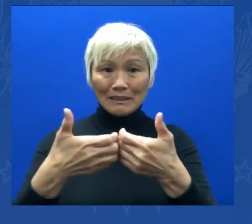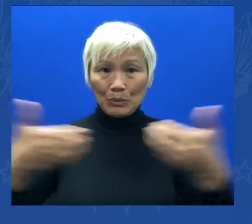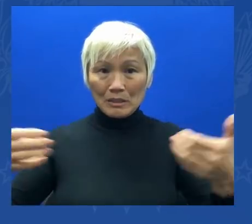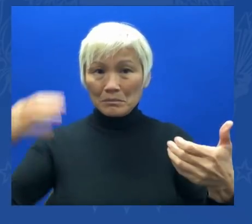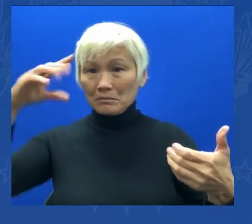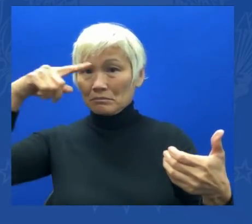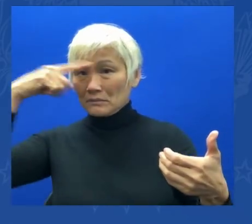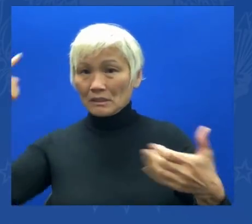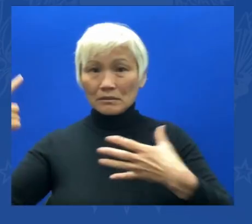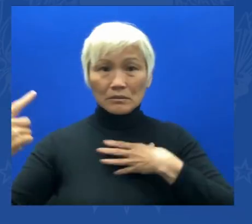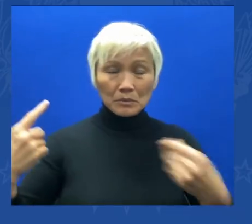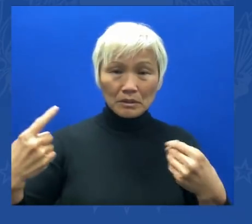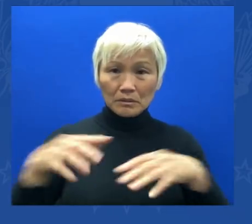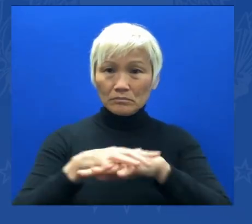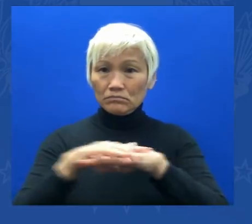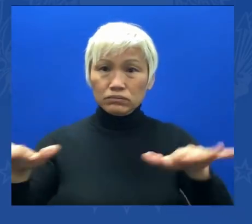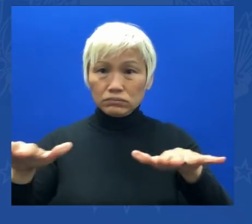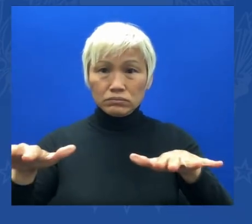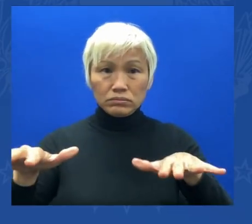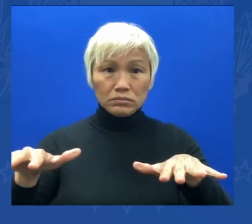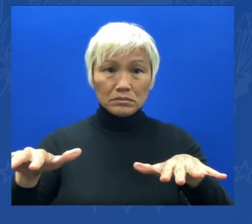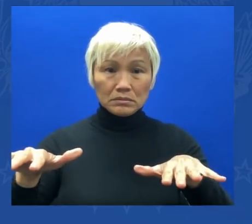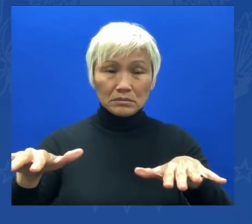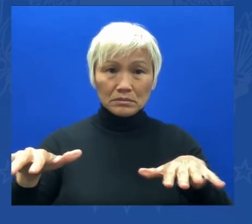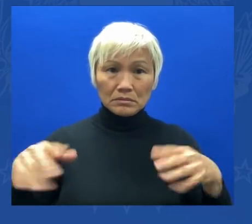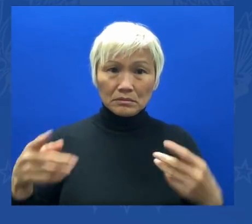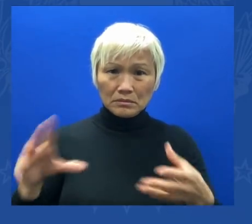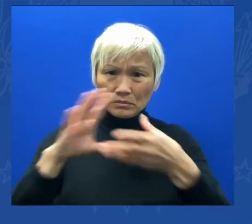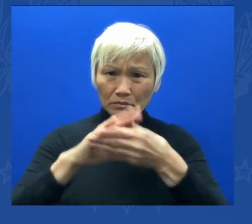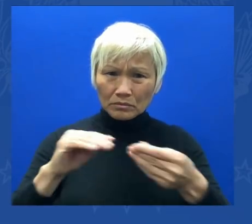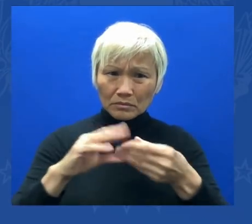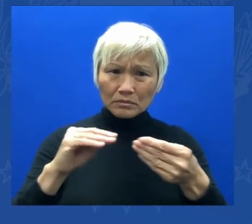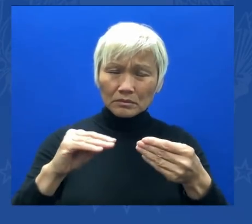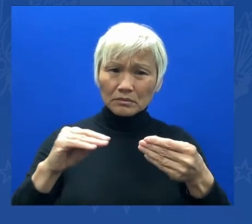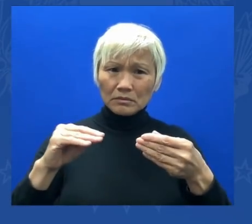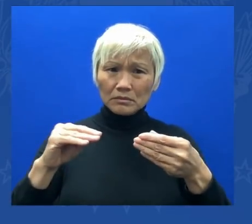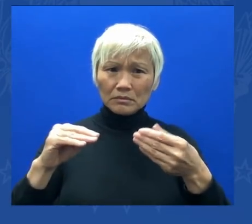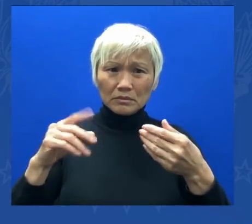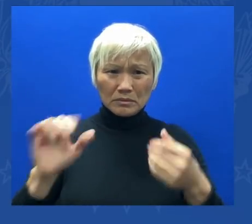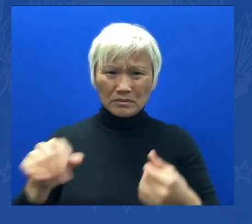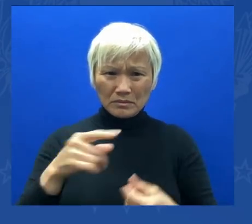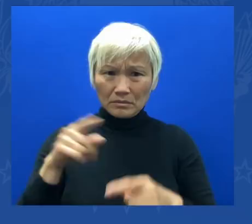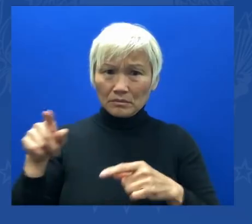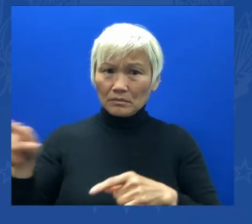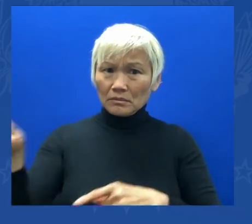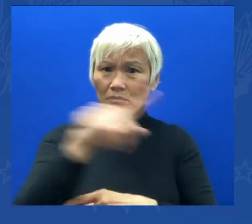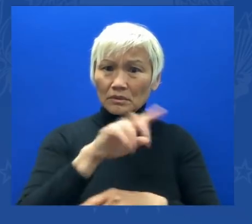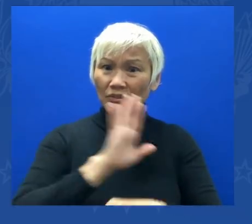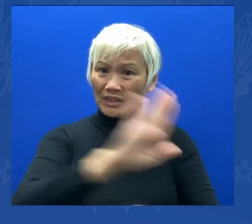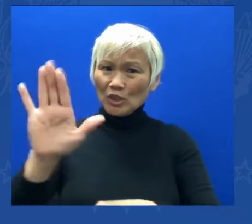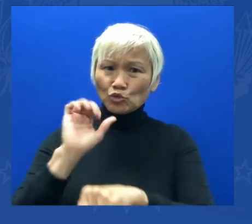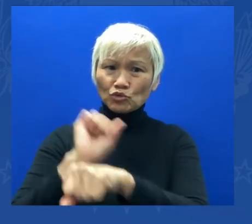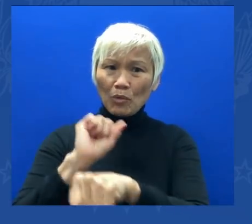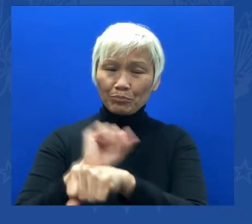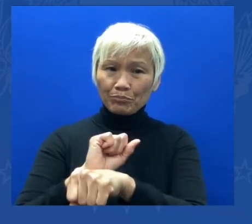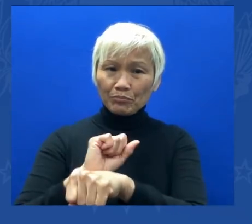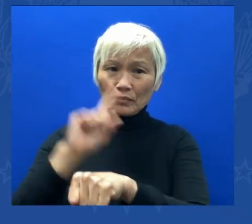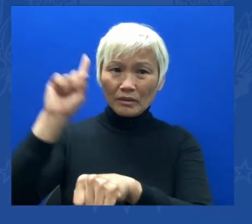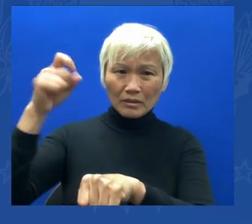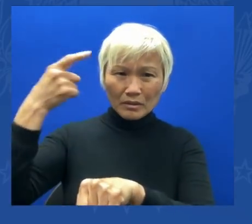and tortured, covering war, exposing corruption, and holding leaders accountable. We honor members of the